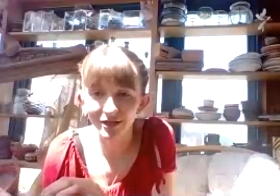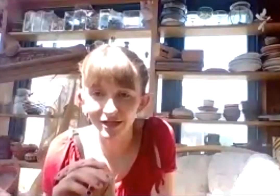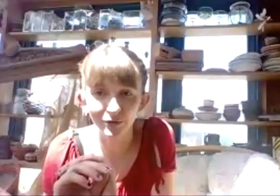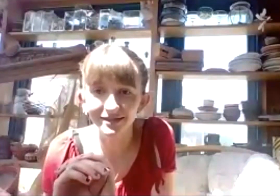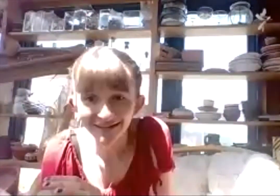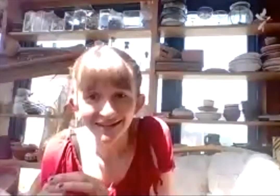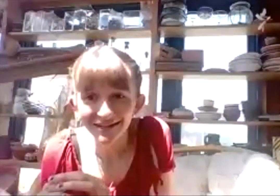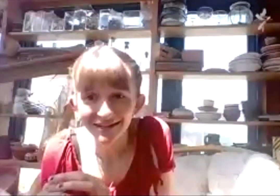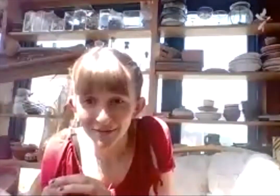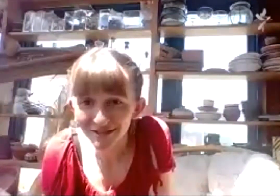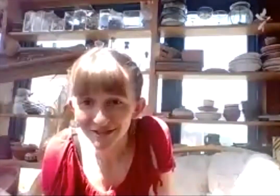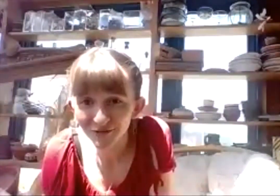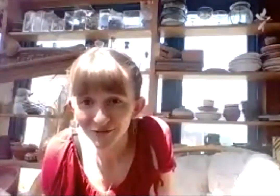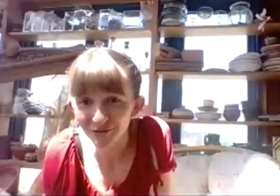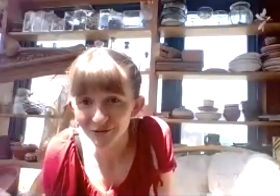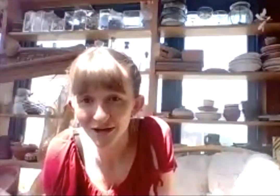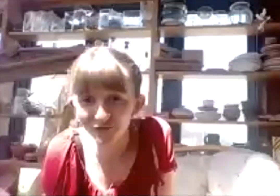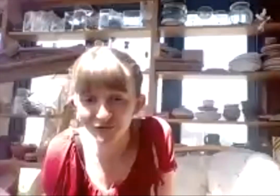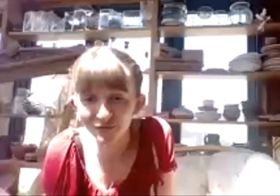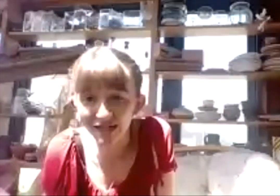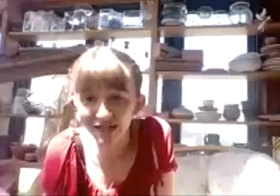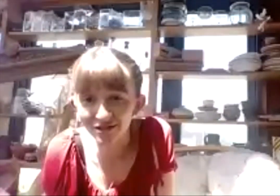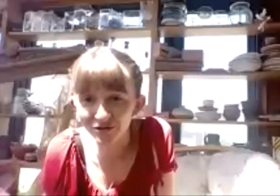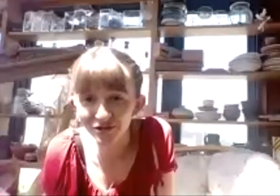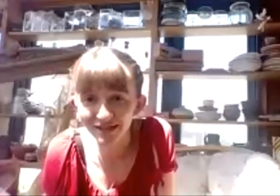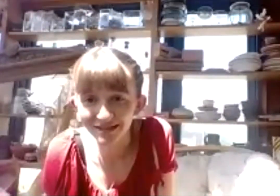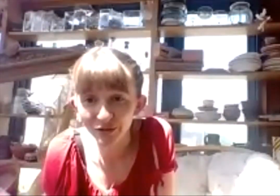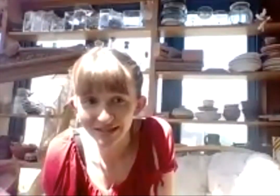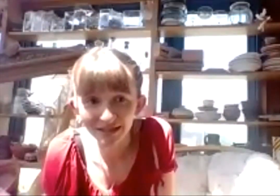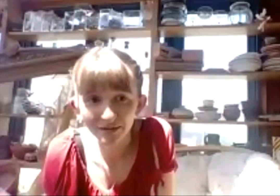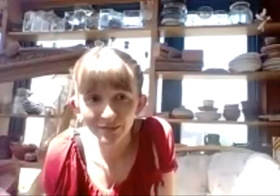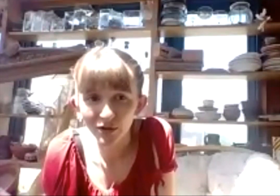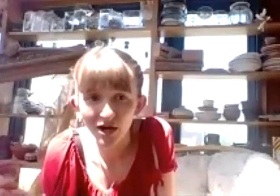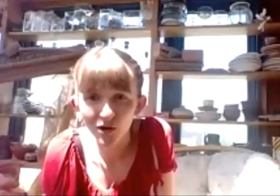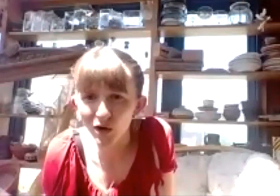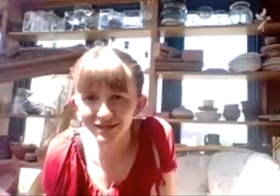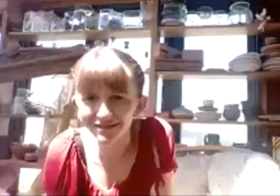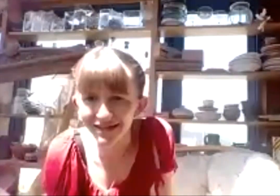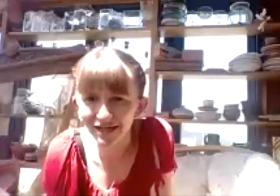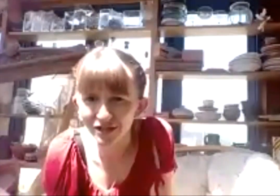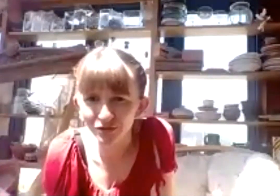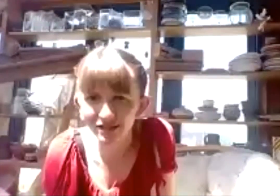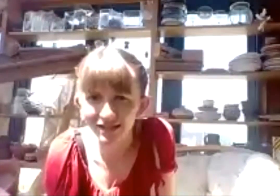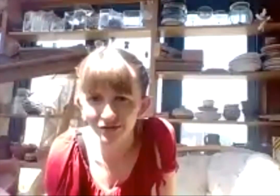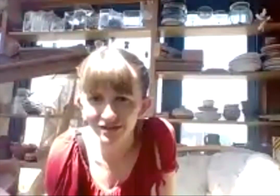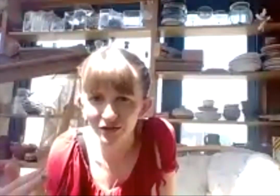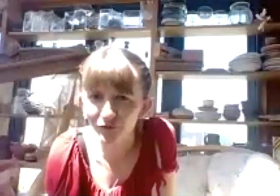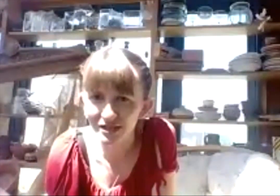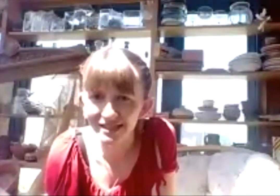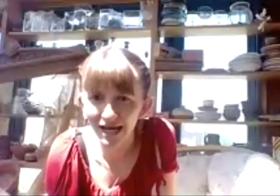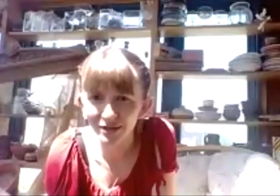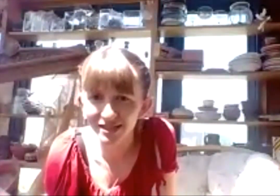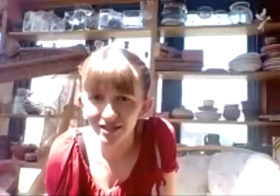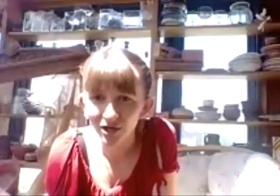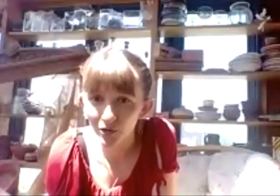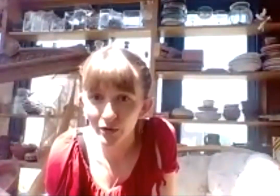him and I went, "Hi, I'm Sophie. I would love to become more involved in paleontology at the museum. What can I do to take those like